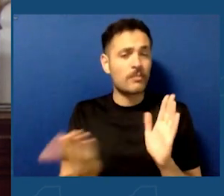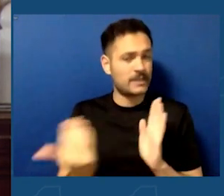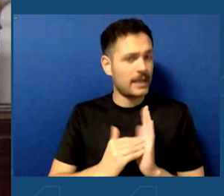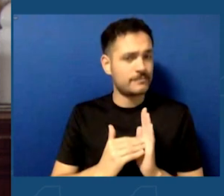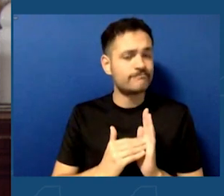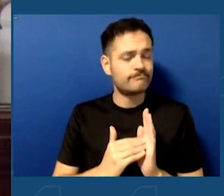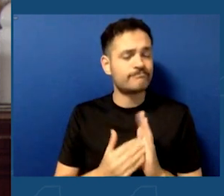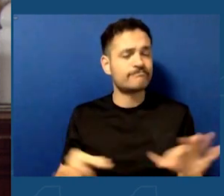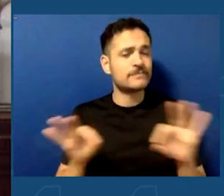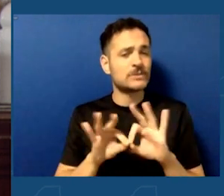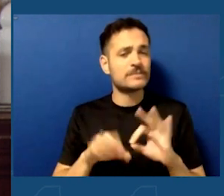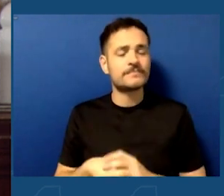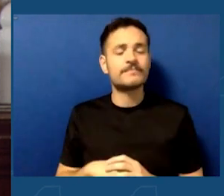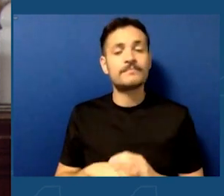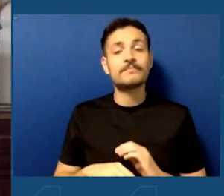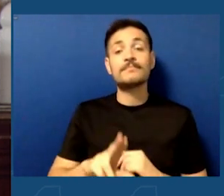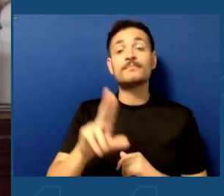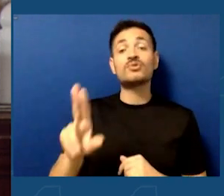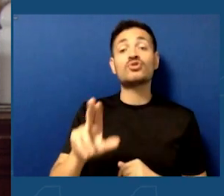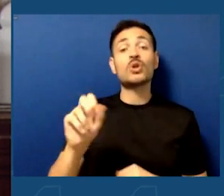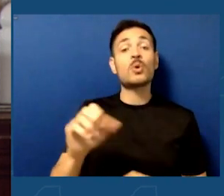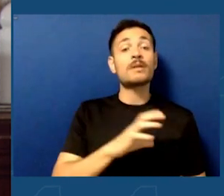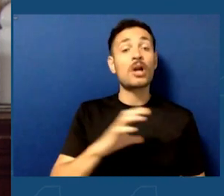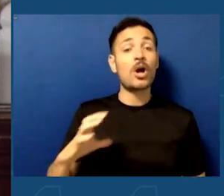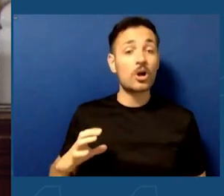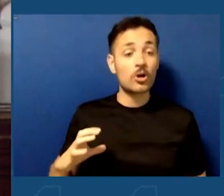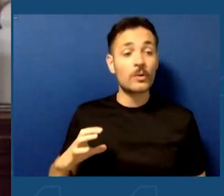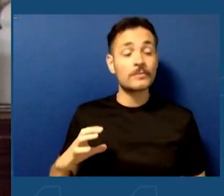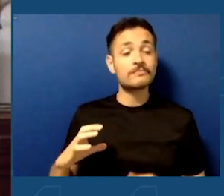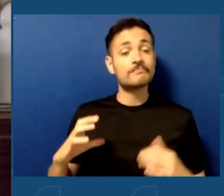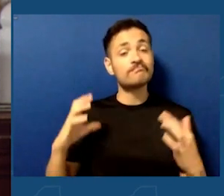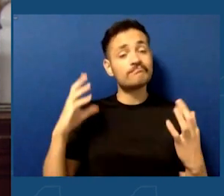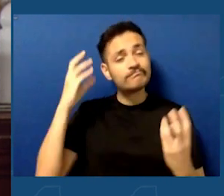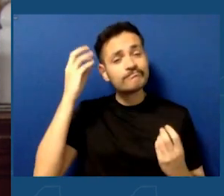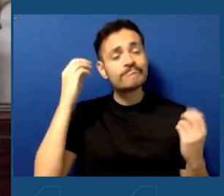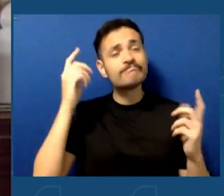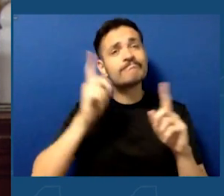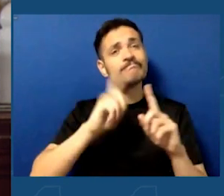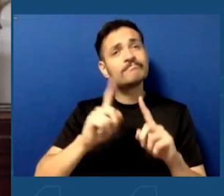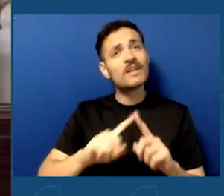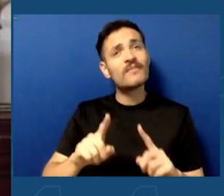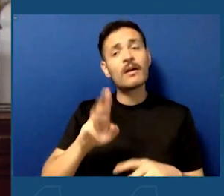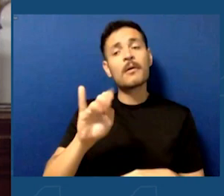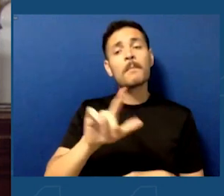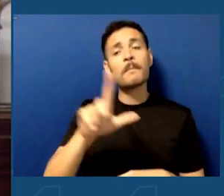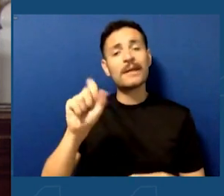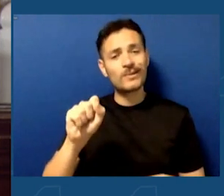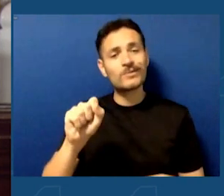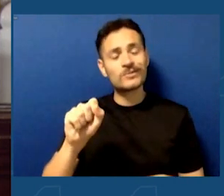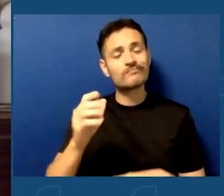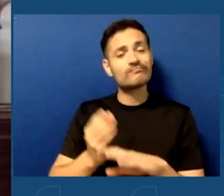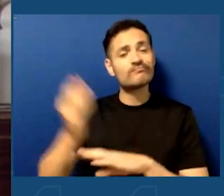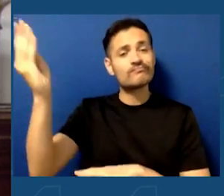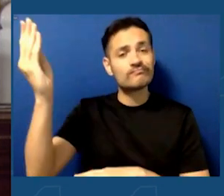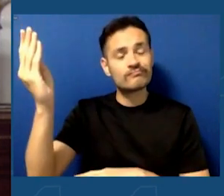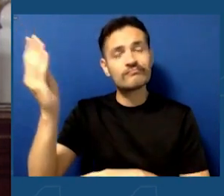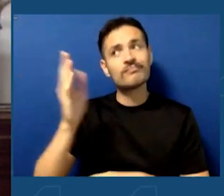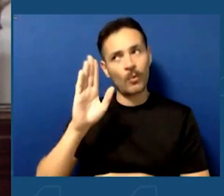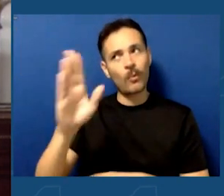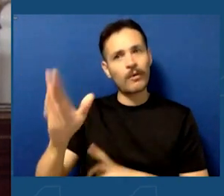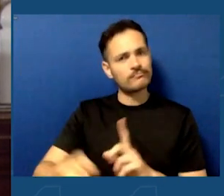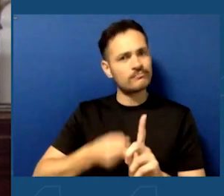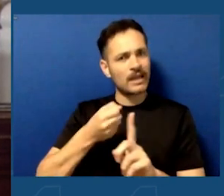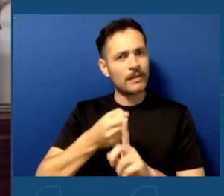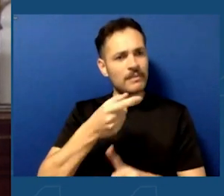The United States Congress is considering a number of bills that will affect the future of the island. And one of those bills, for which I'm the